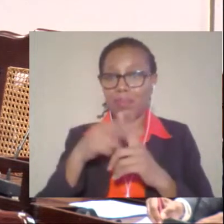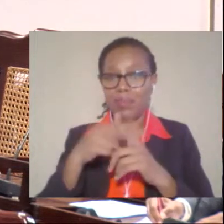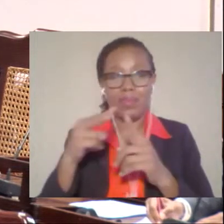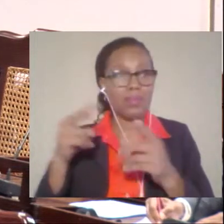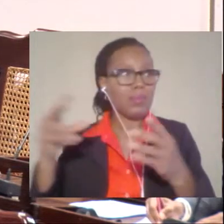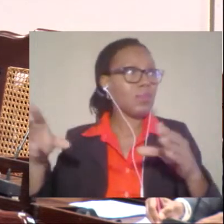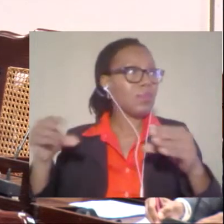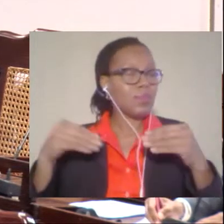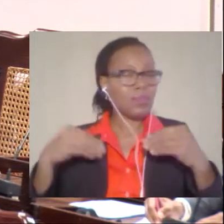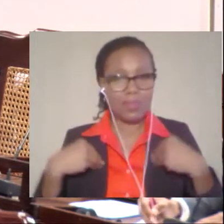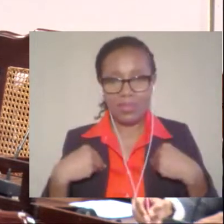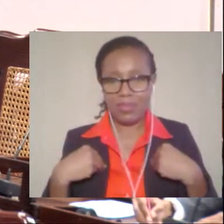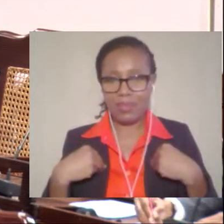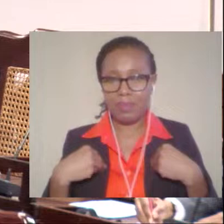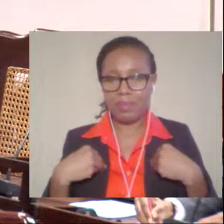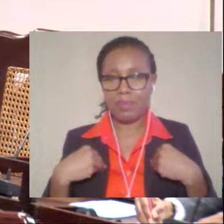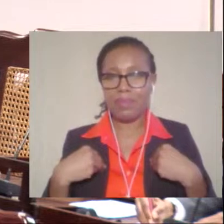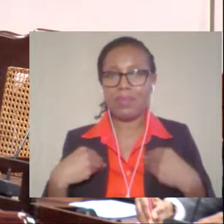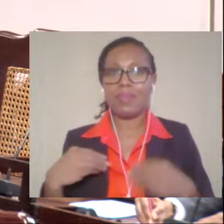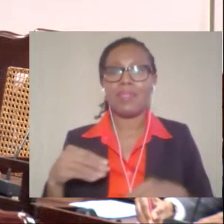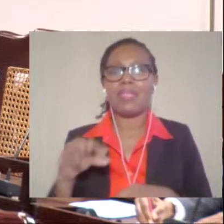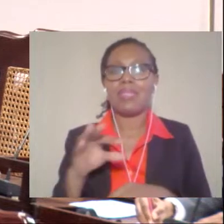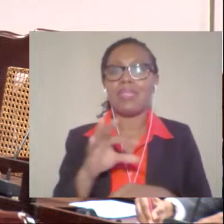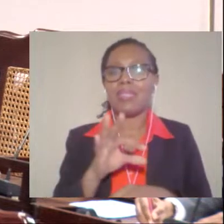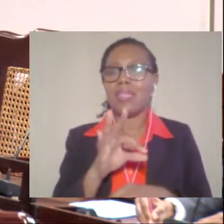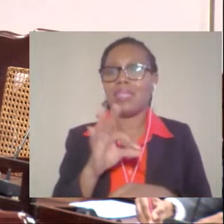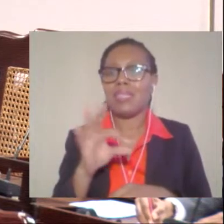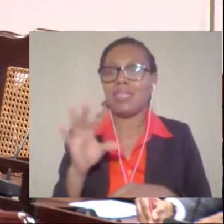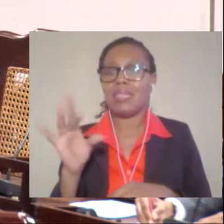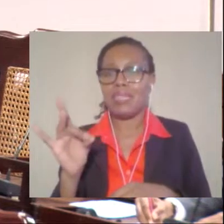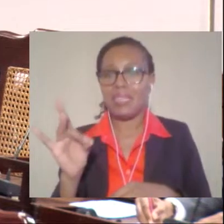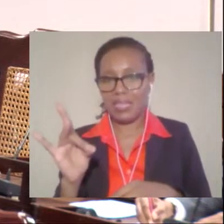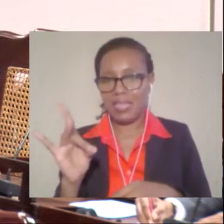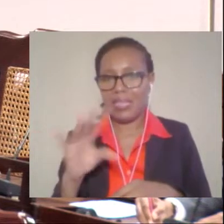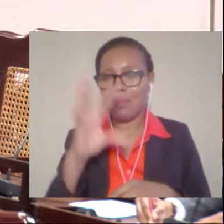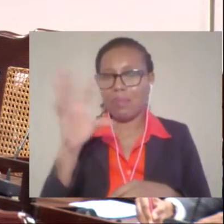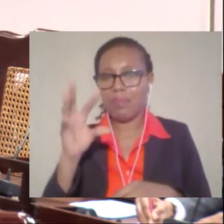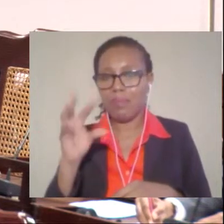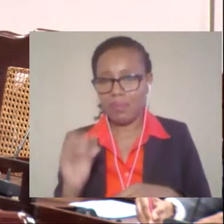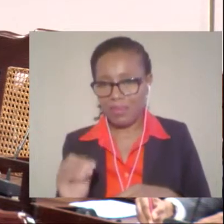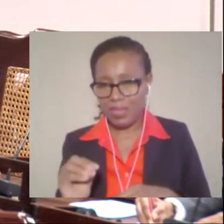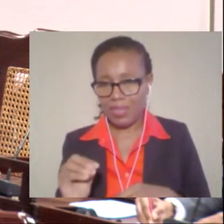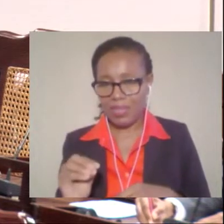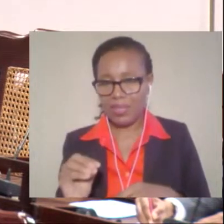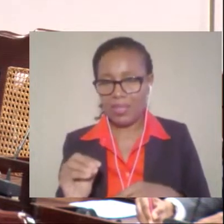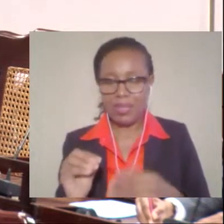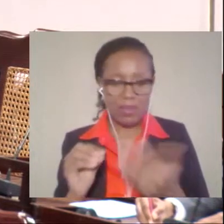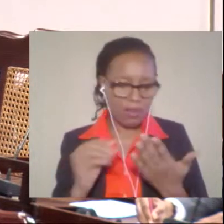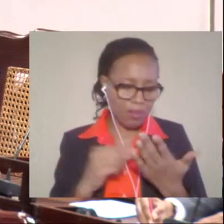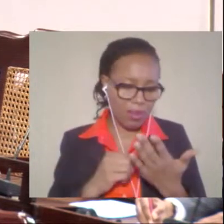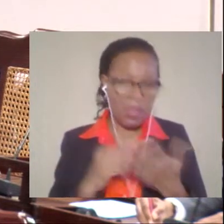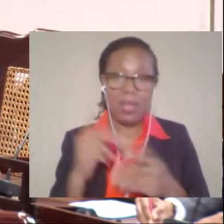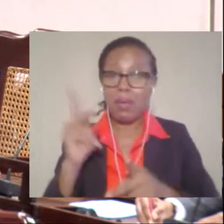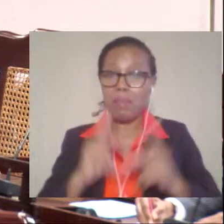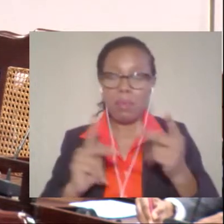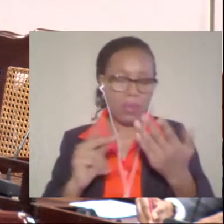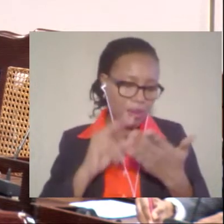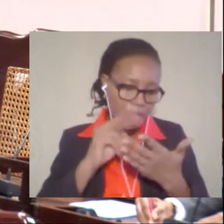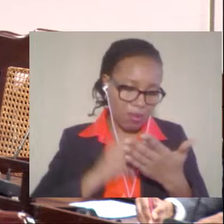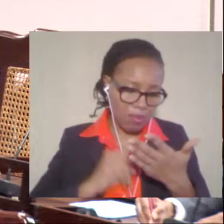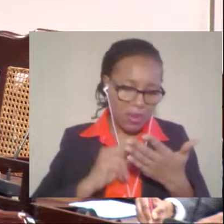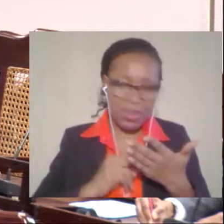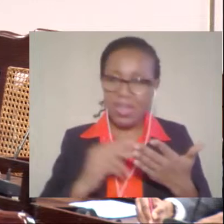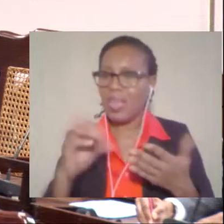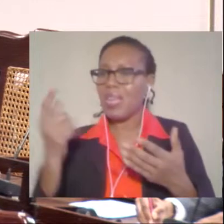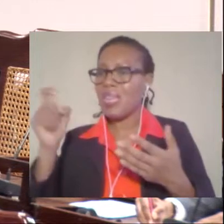98% of them are still in what you call draft, meaning that they are being read, people are asking for information, they want to know where